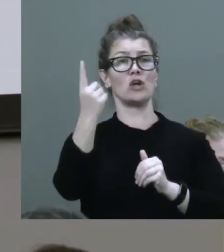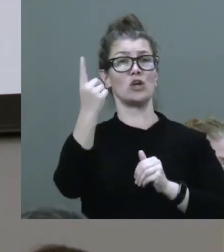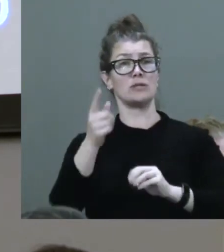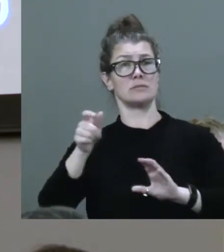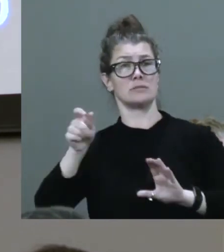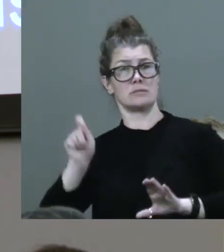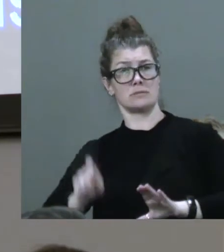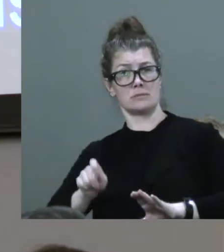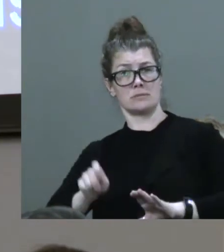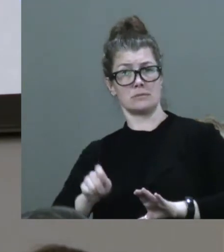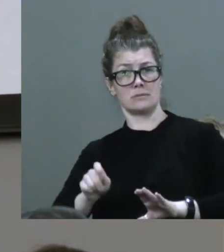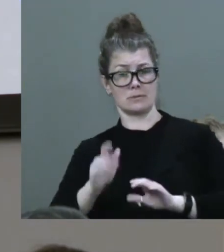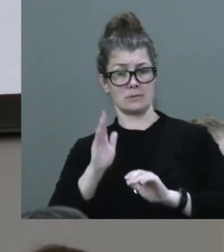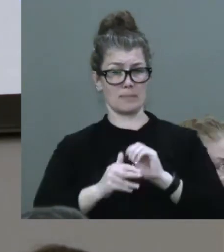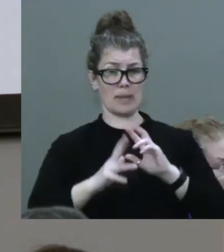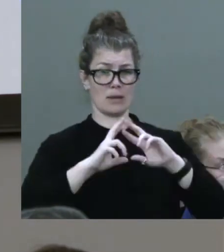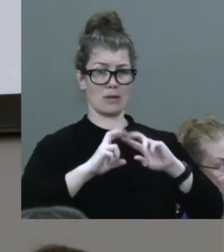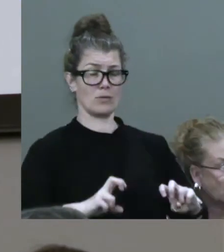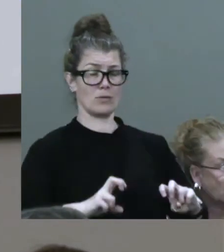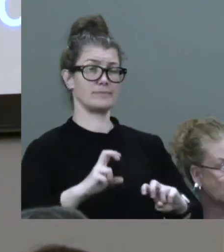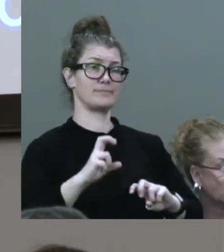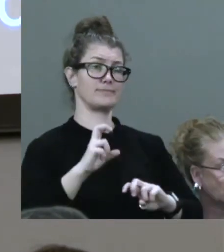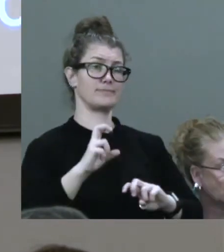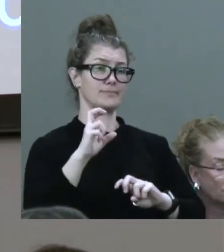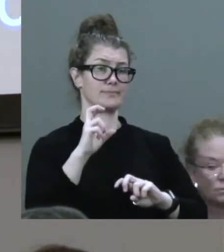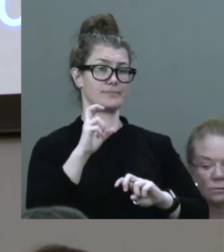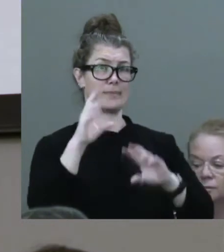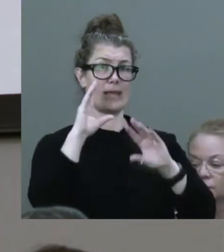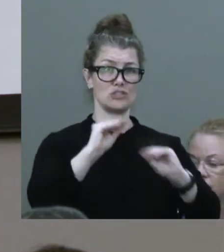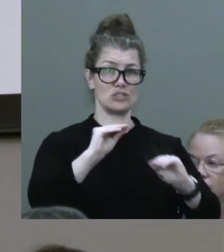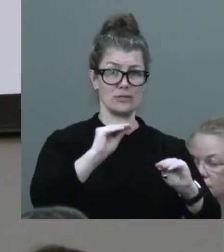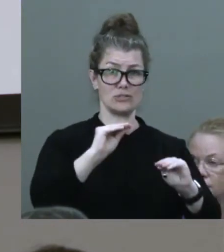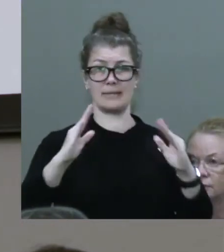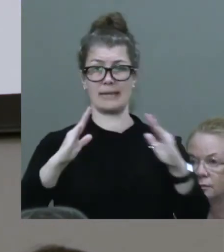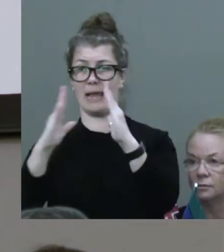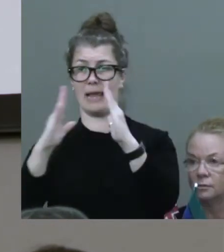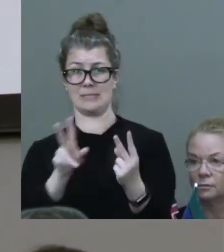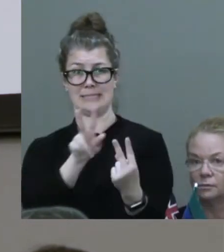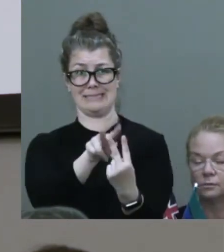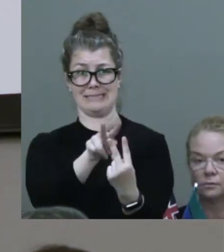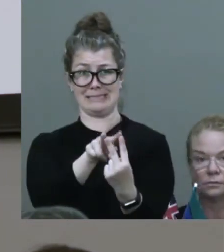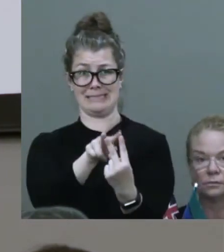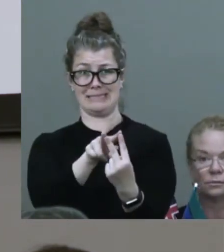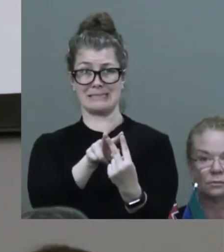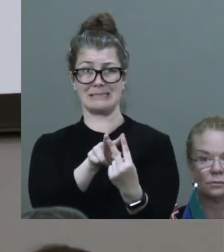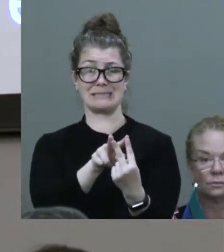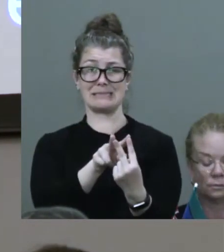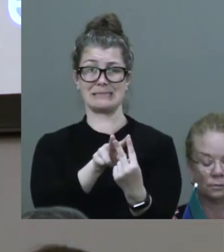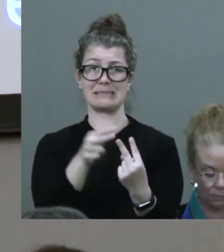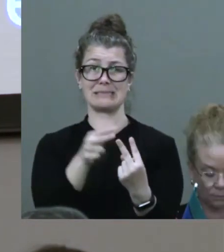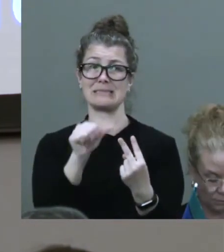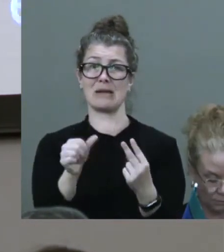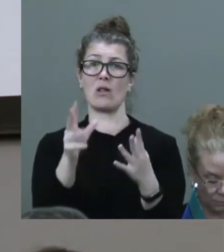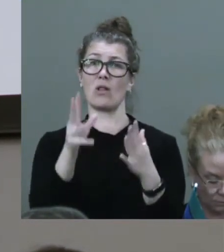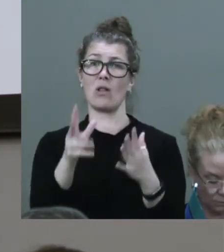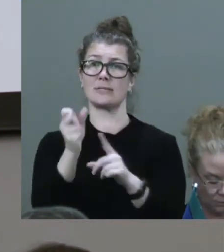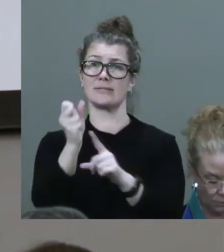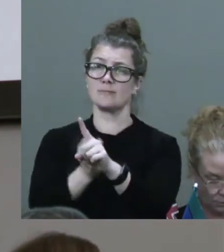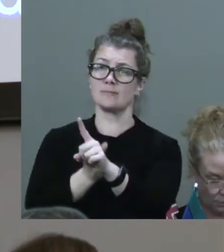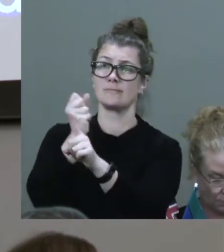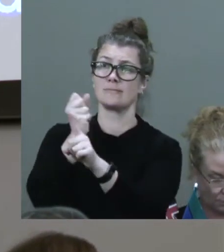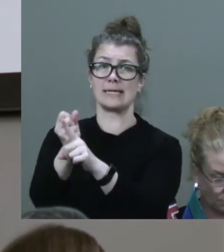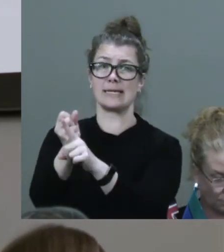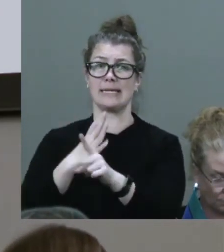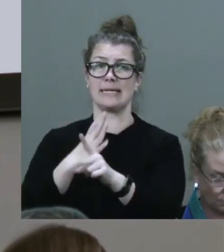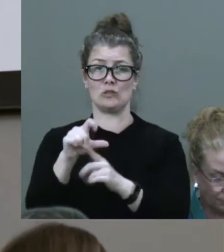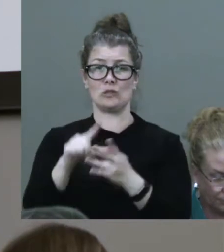around education and around housing. There still remains much defence to be done. And we must